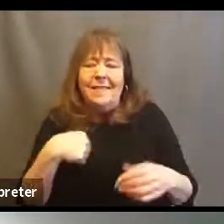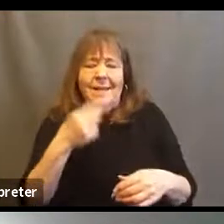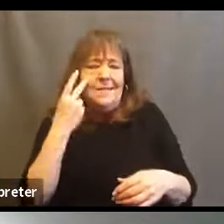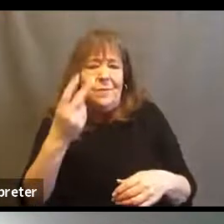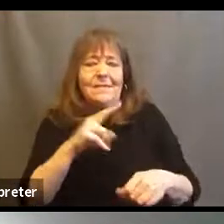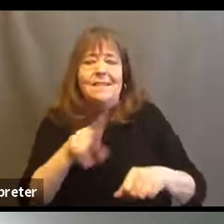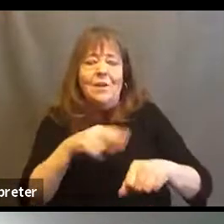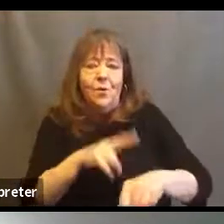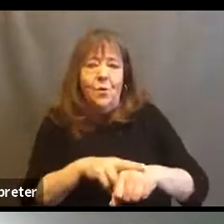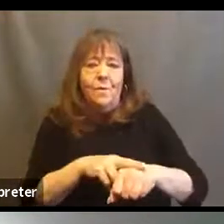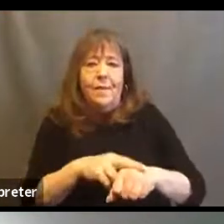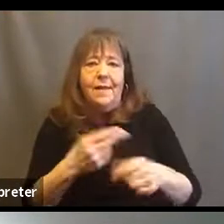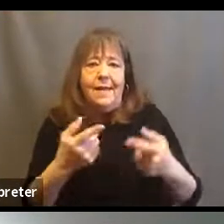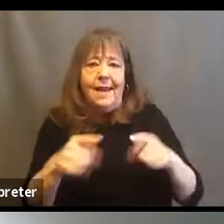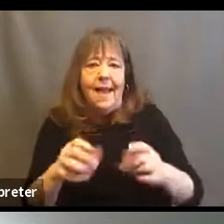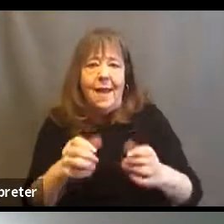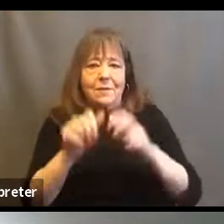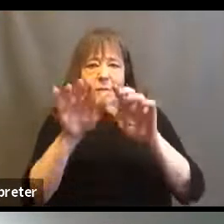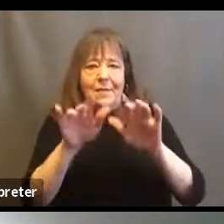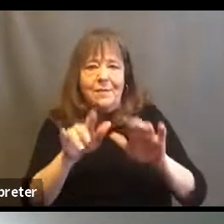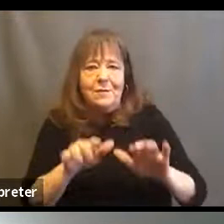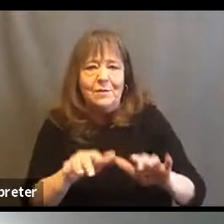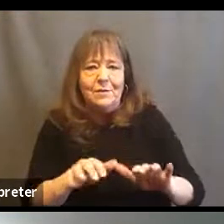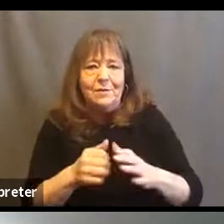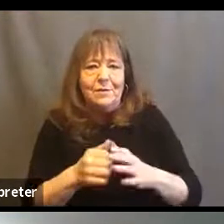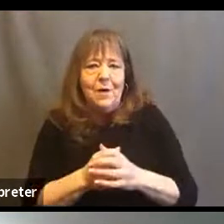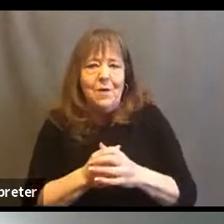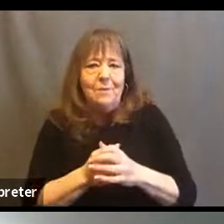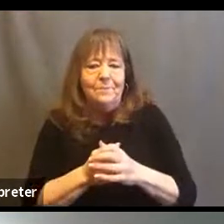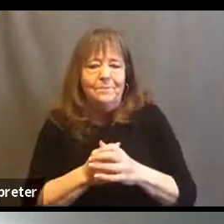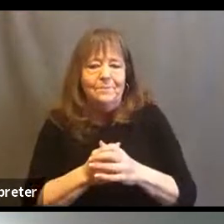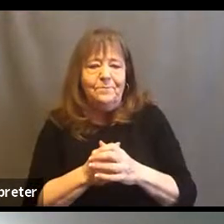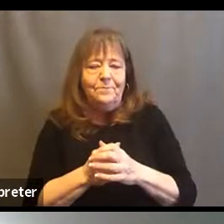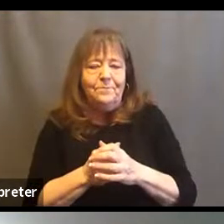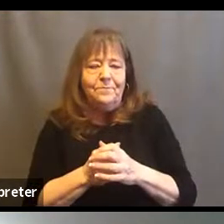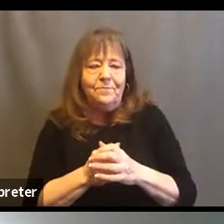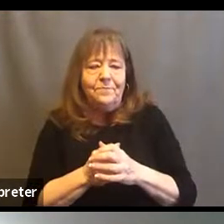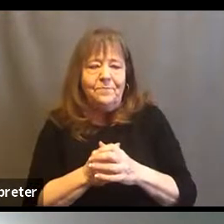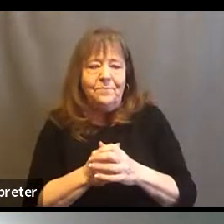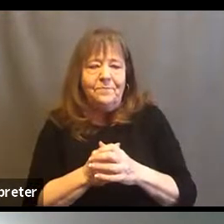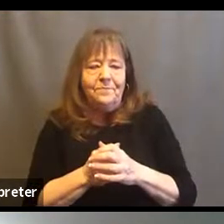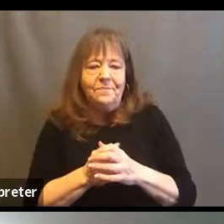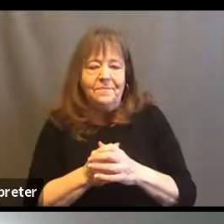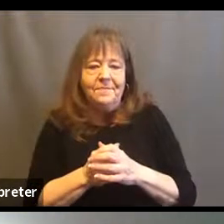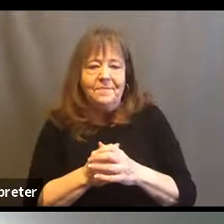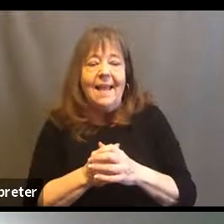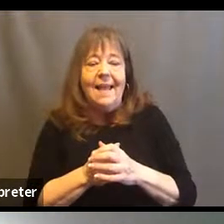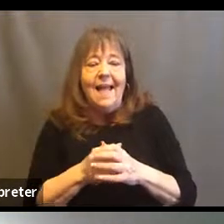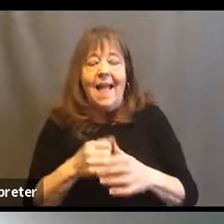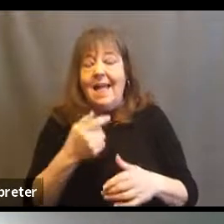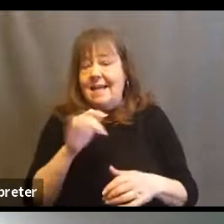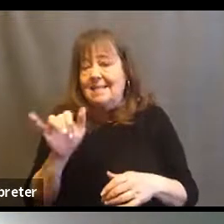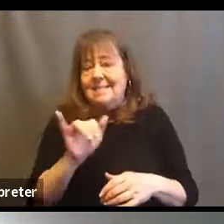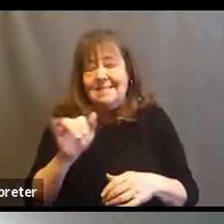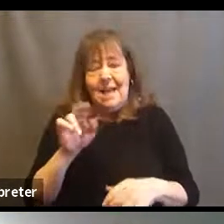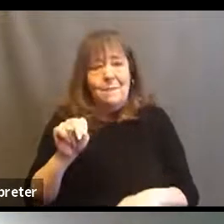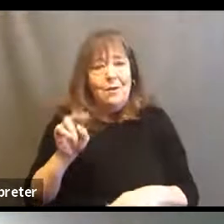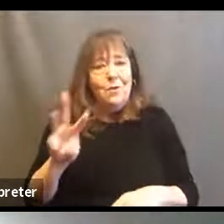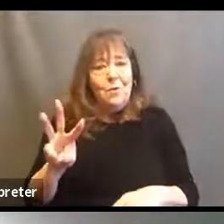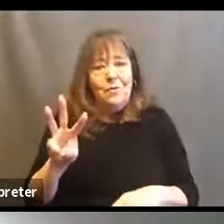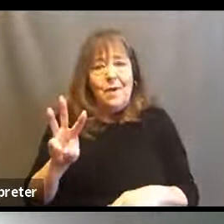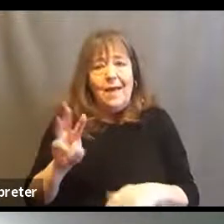with our snow plan that we try to prepare for with these types of things. Yeah, I would say the same in Northwest. Same thing.